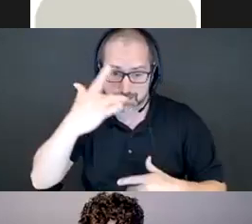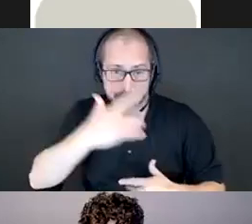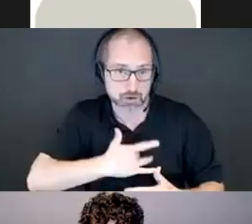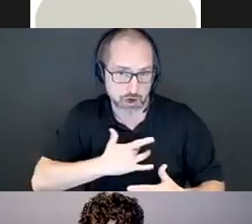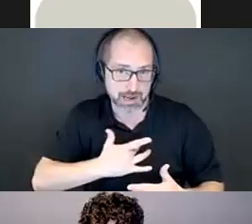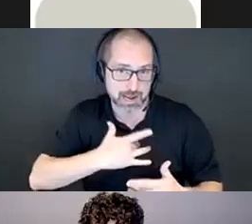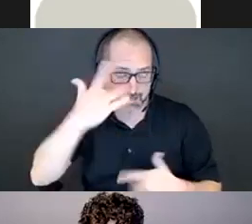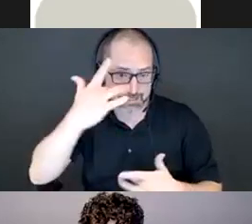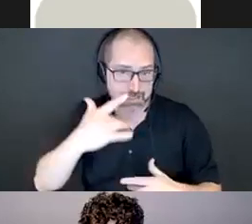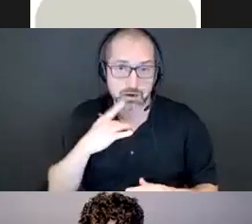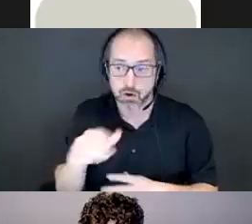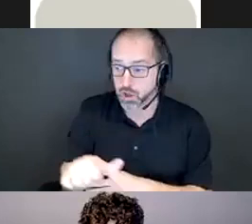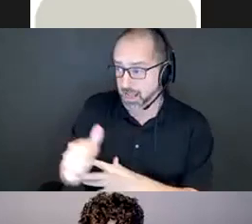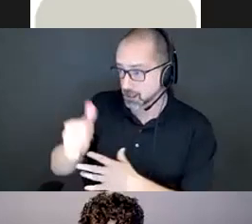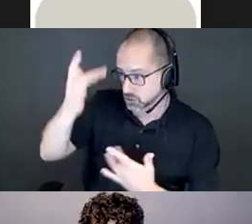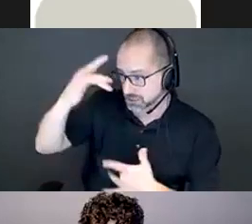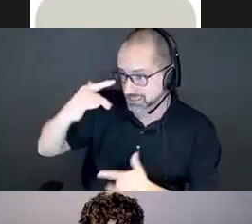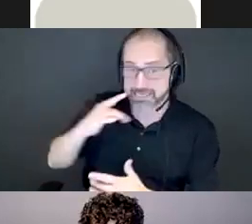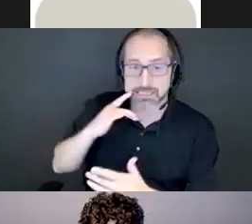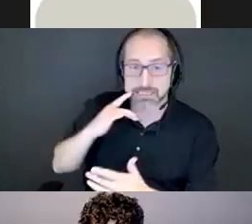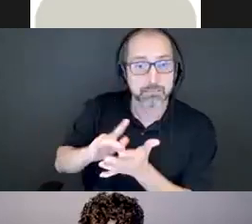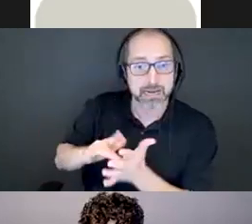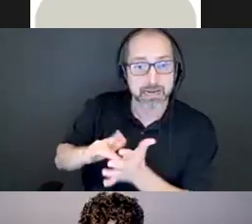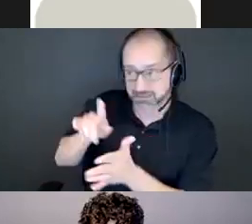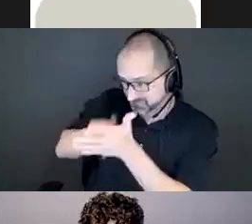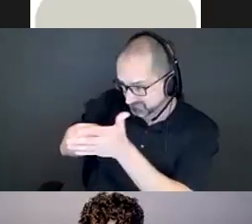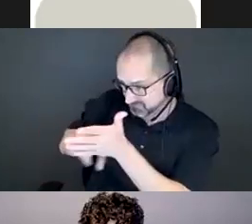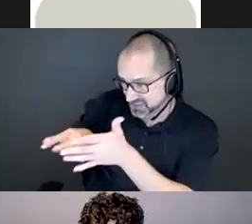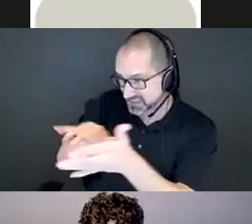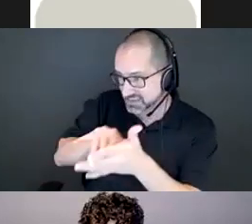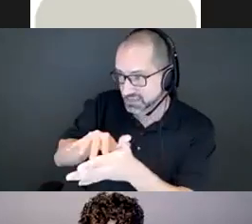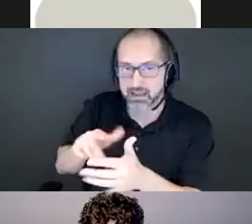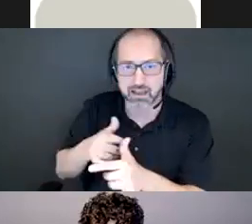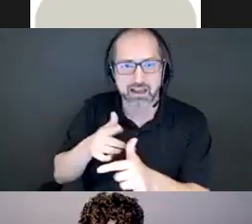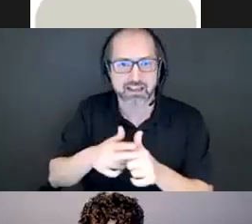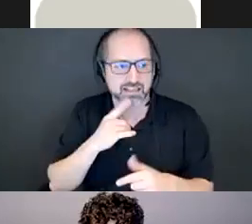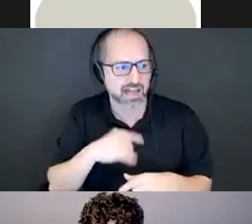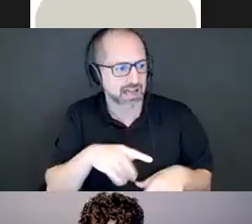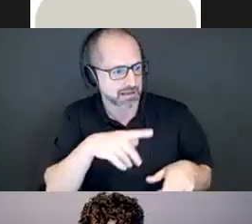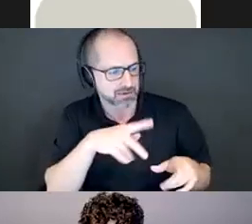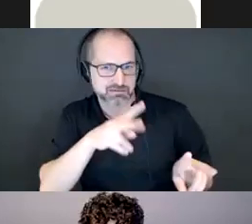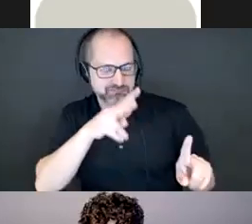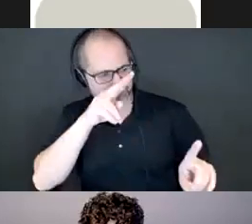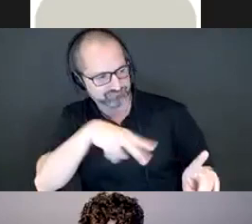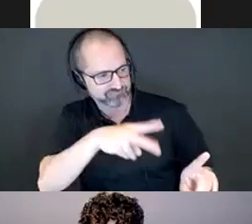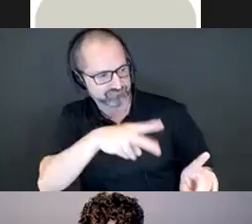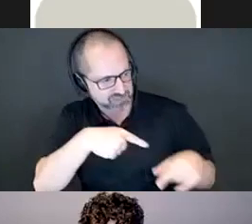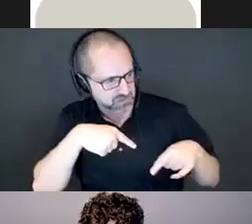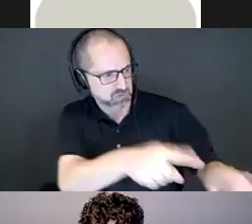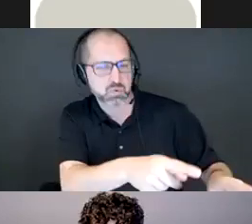see in medicine does the patient get told to go away, treat their addiction, and then come back and we'll treat